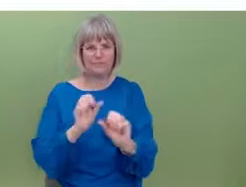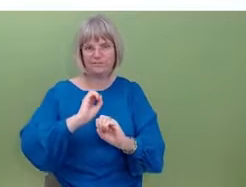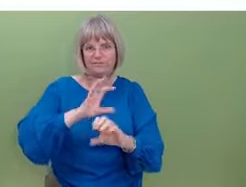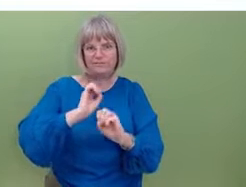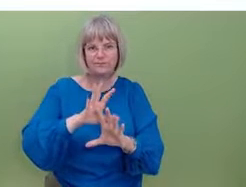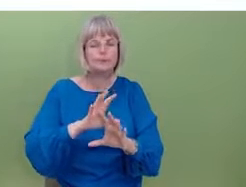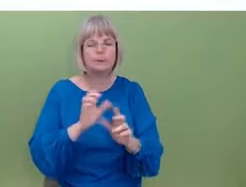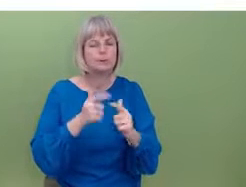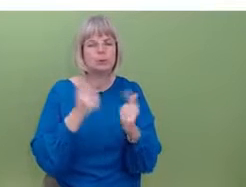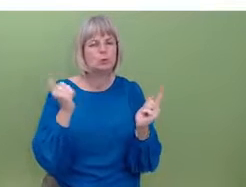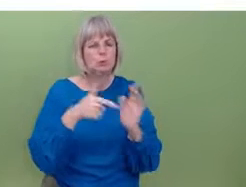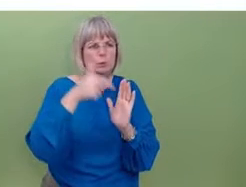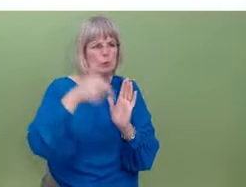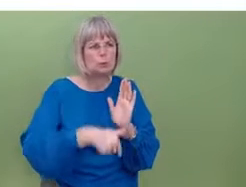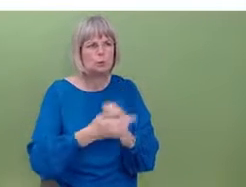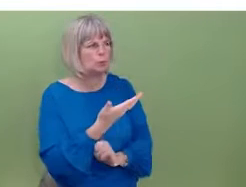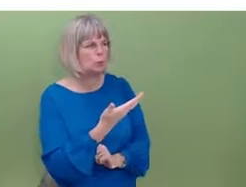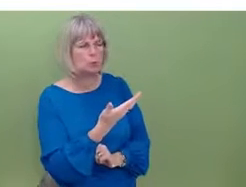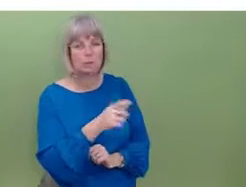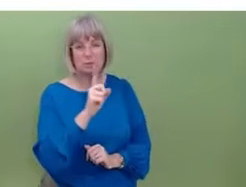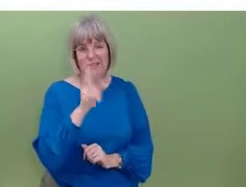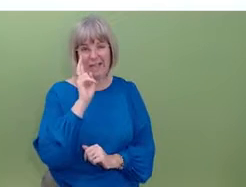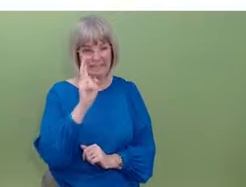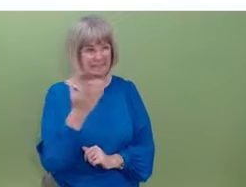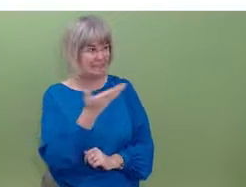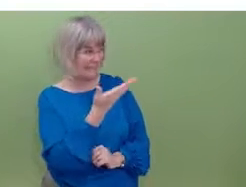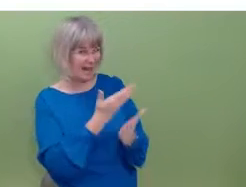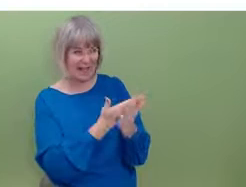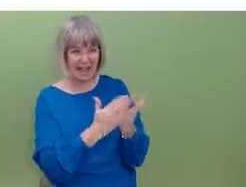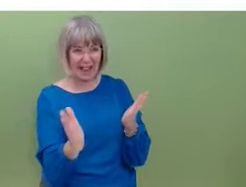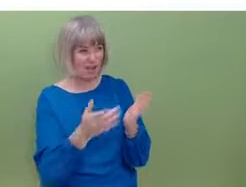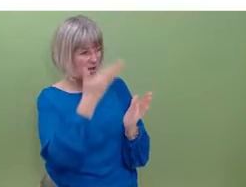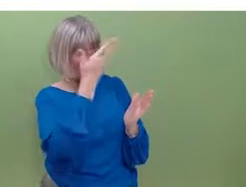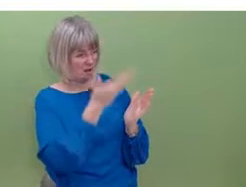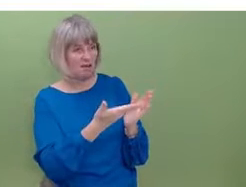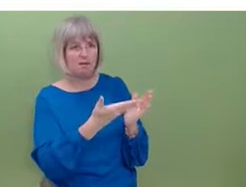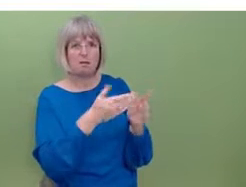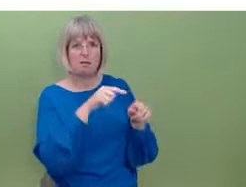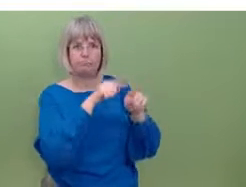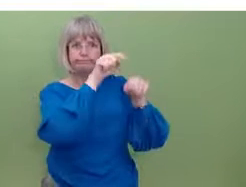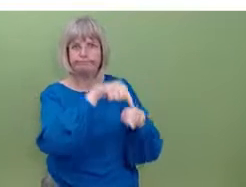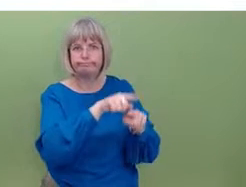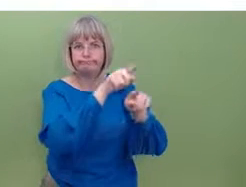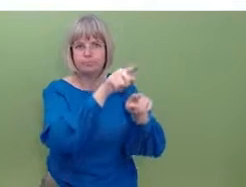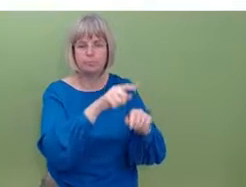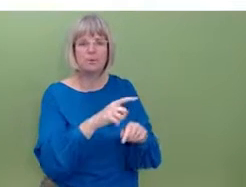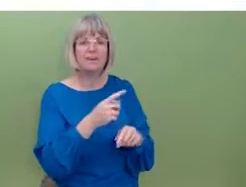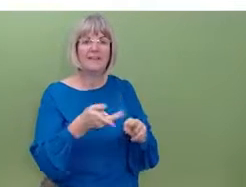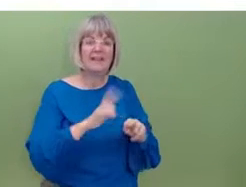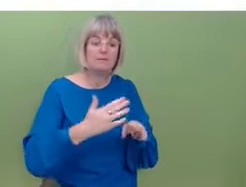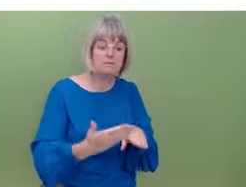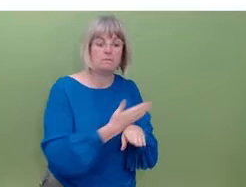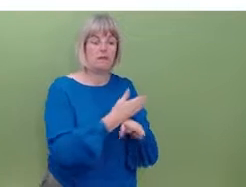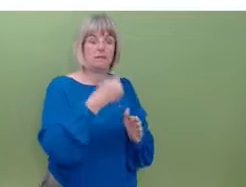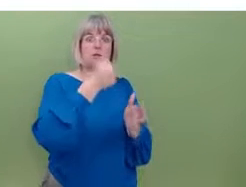basically the pattern is very clear. Those who start with problems have greater